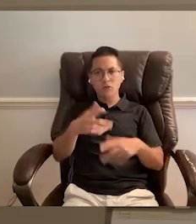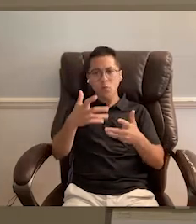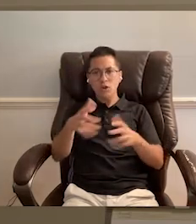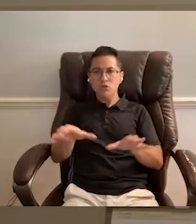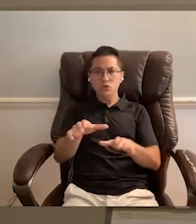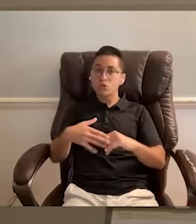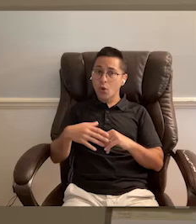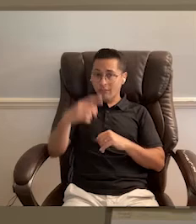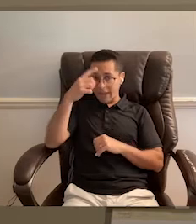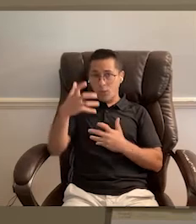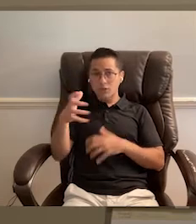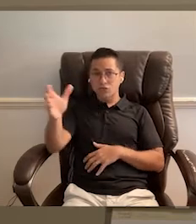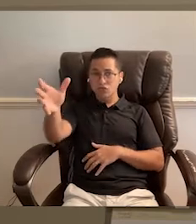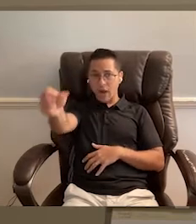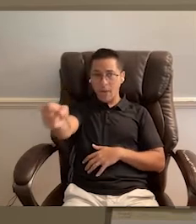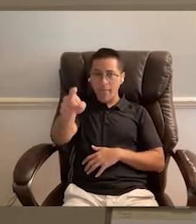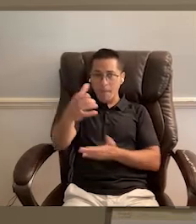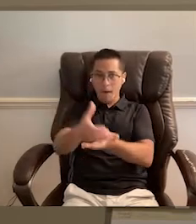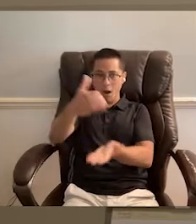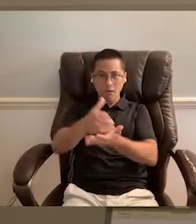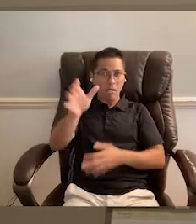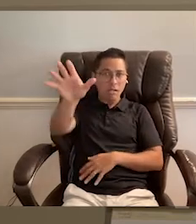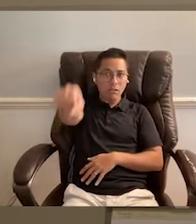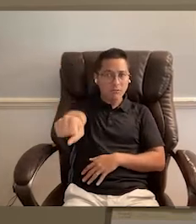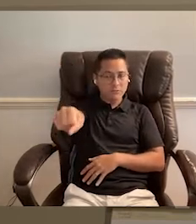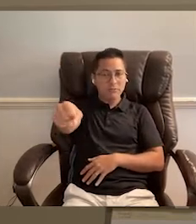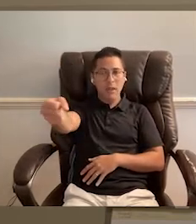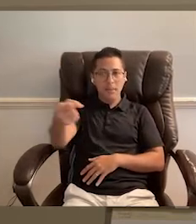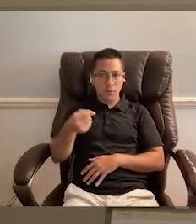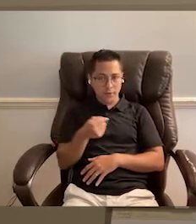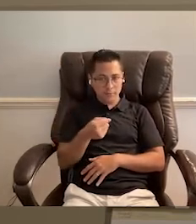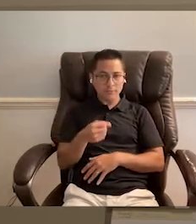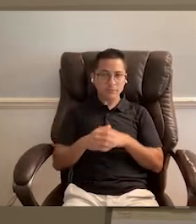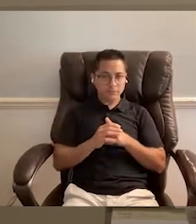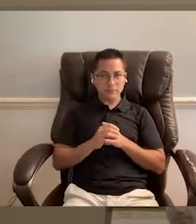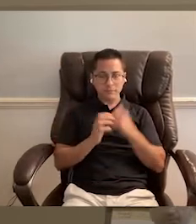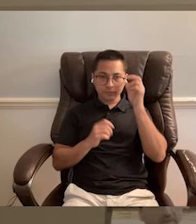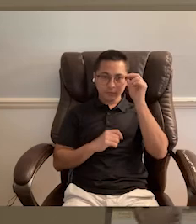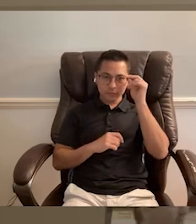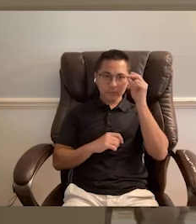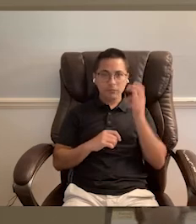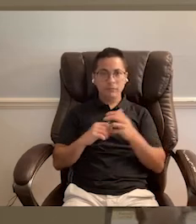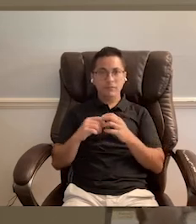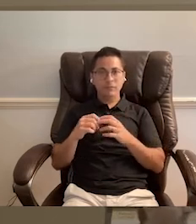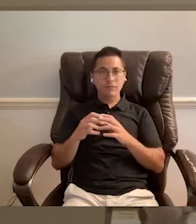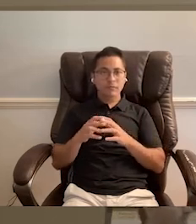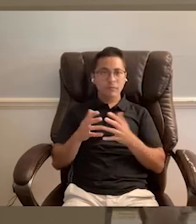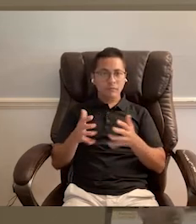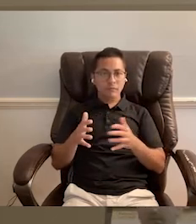so this is what I talked to you about grasping. So a lot of times we have a problem, when you go have the robot, wanting to grasp an